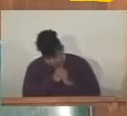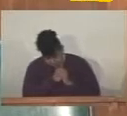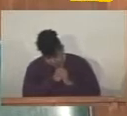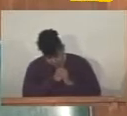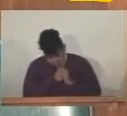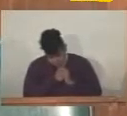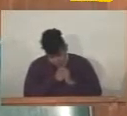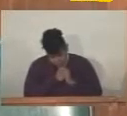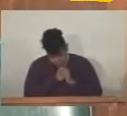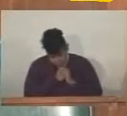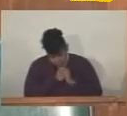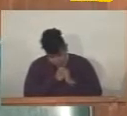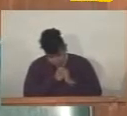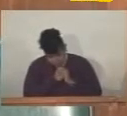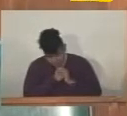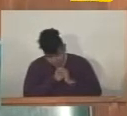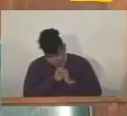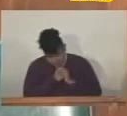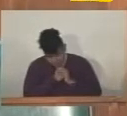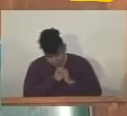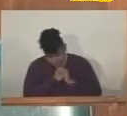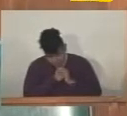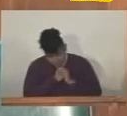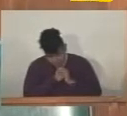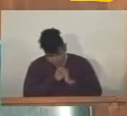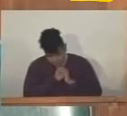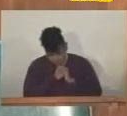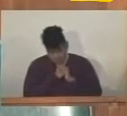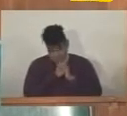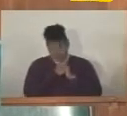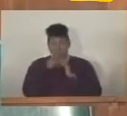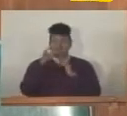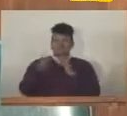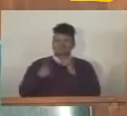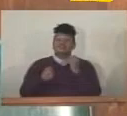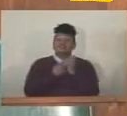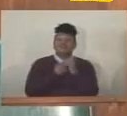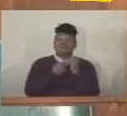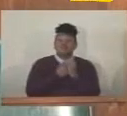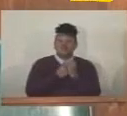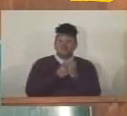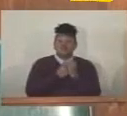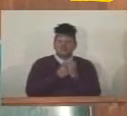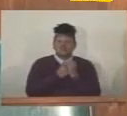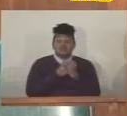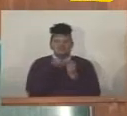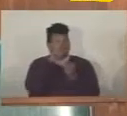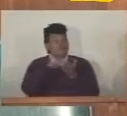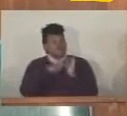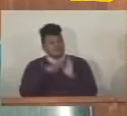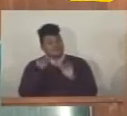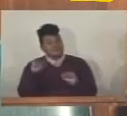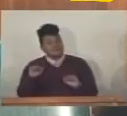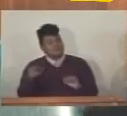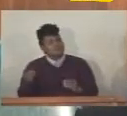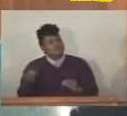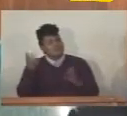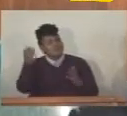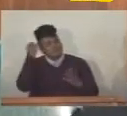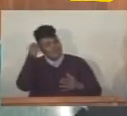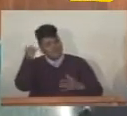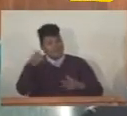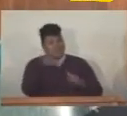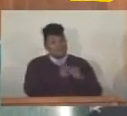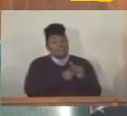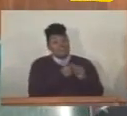you can't proffer some ideas. And each participant